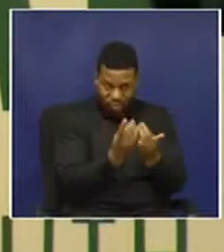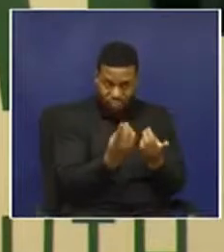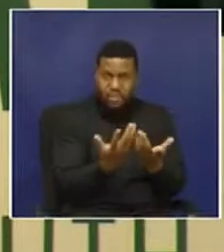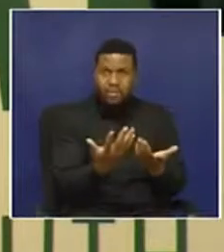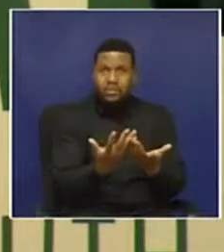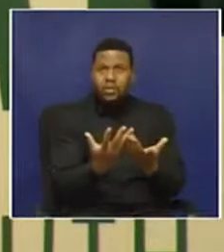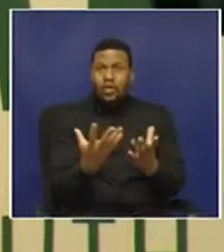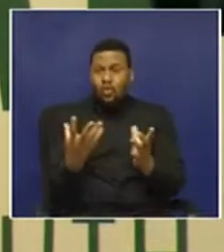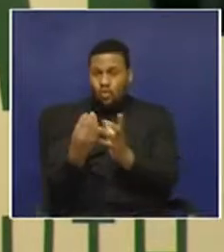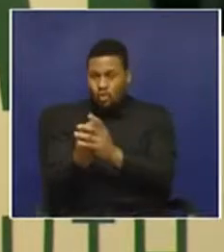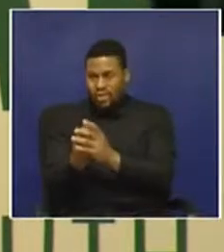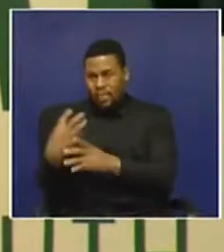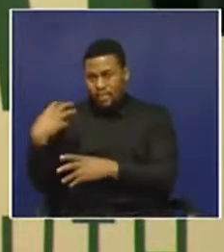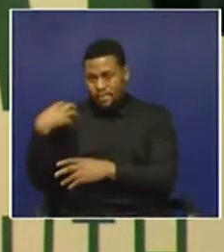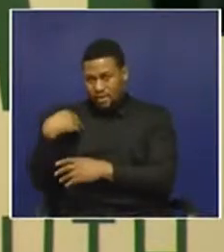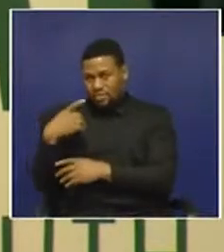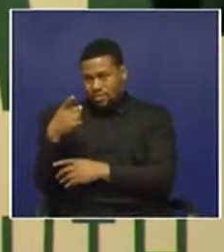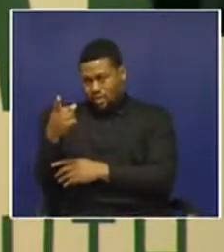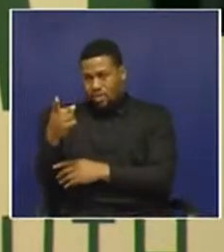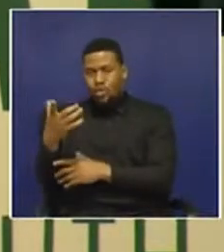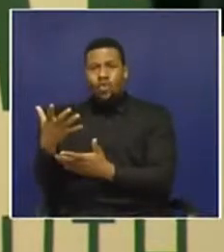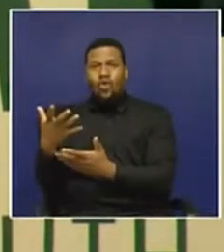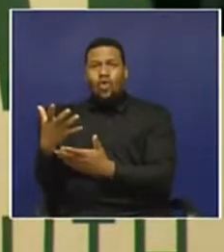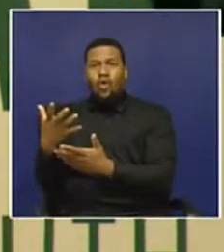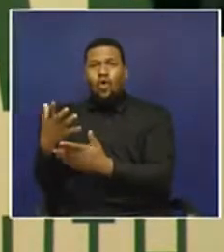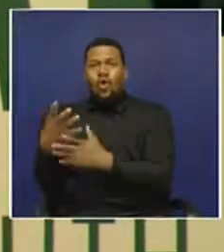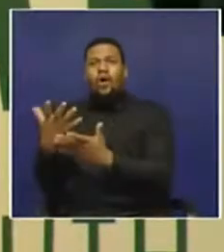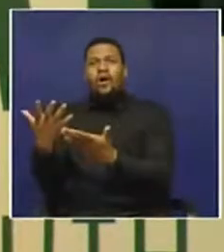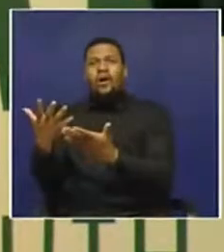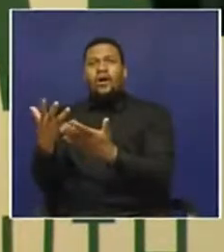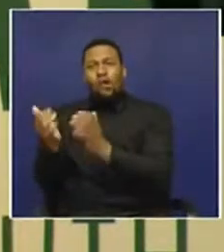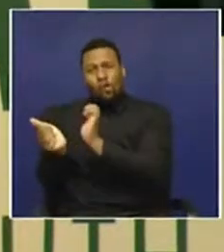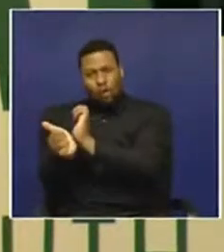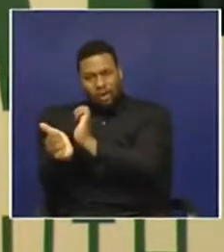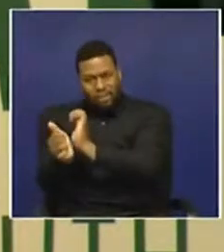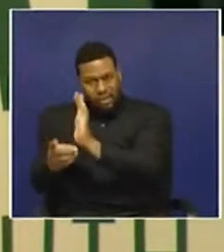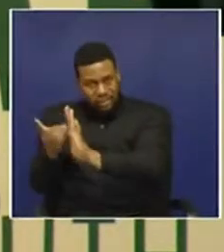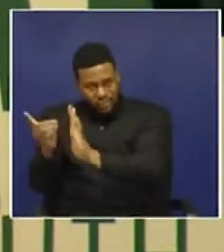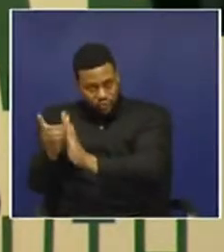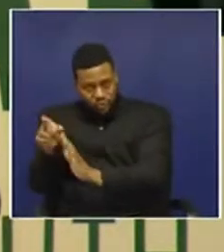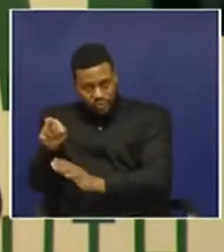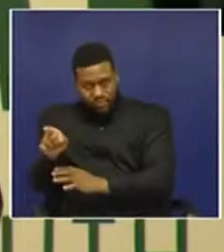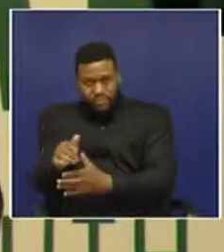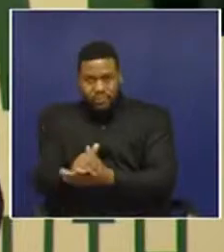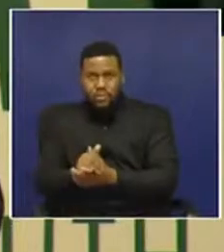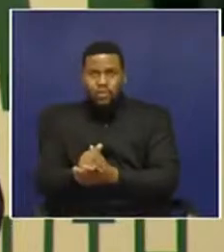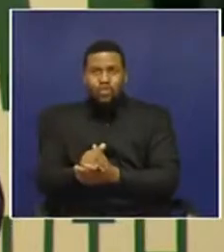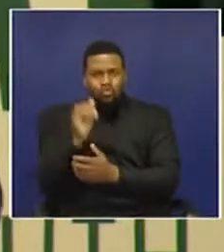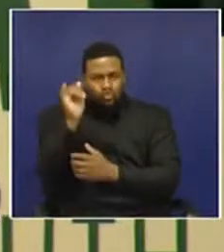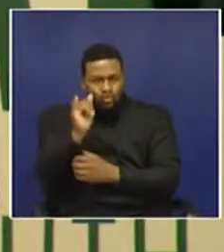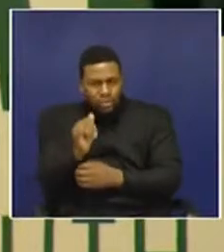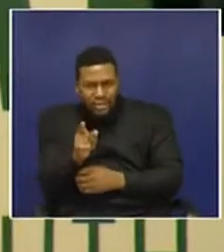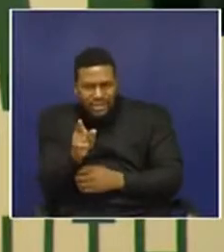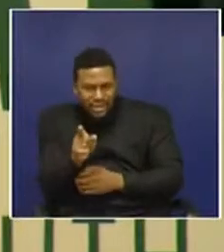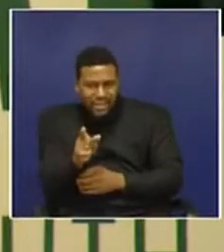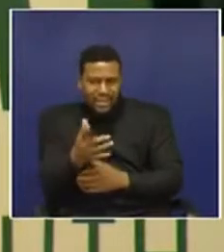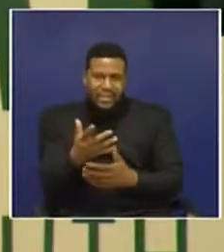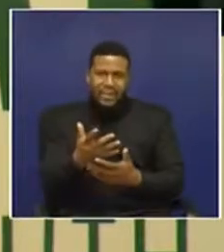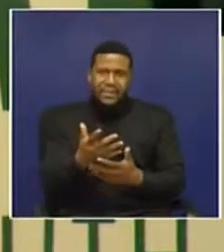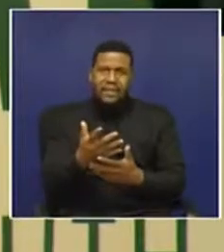Minister of Justice and Constitutional Development, and examining how do we give effect to this injunction by the